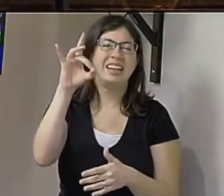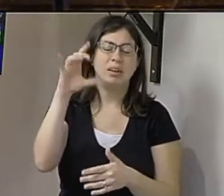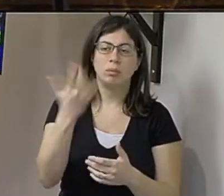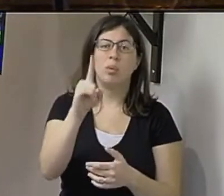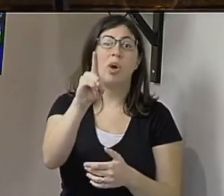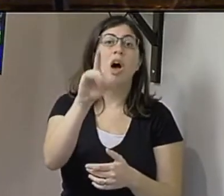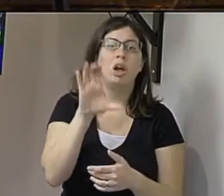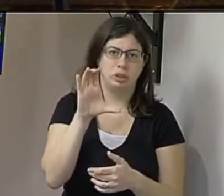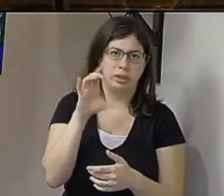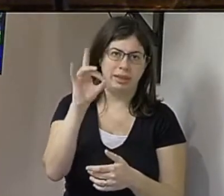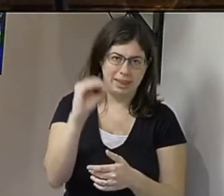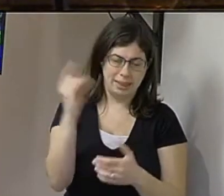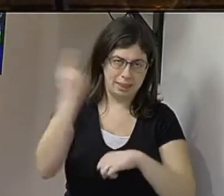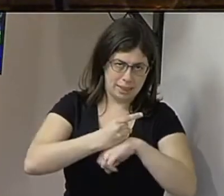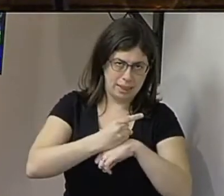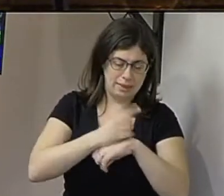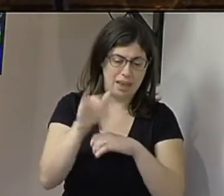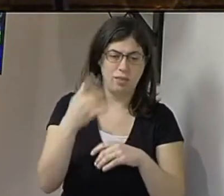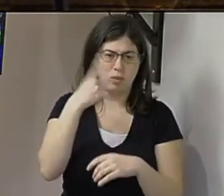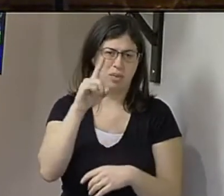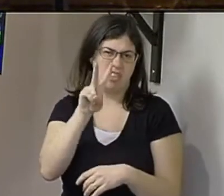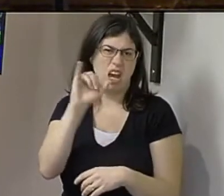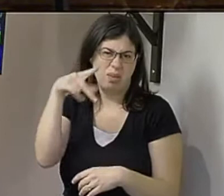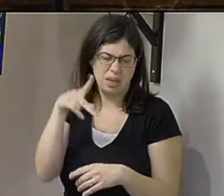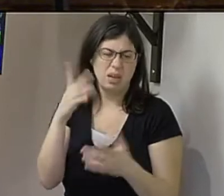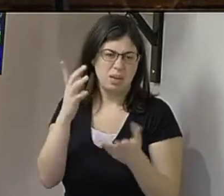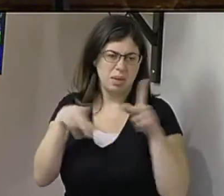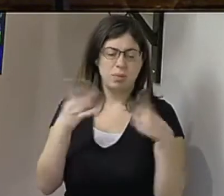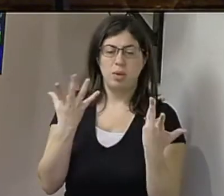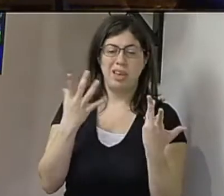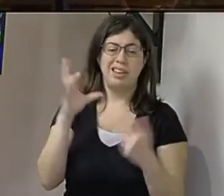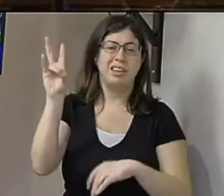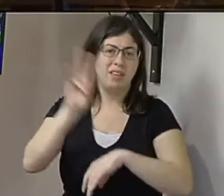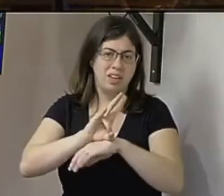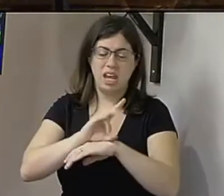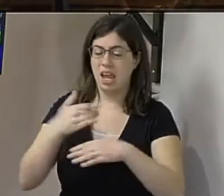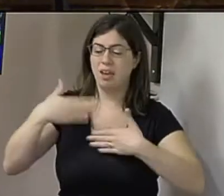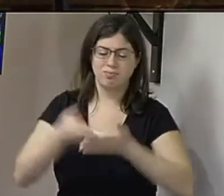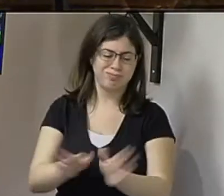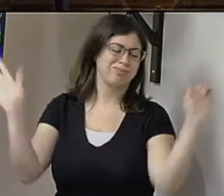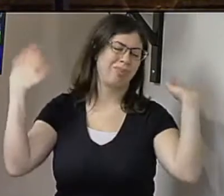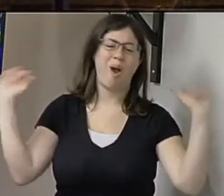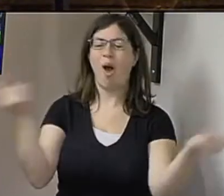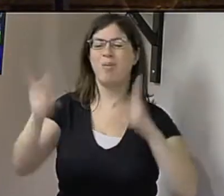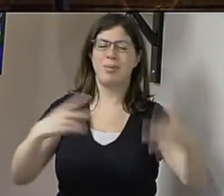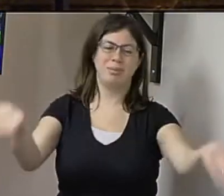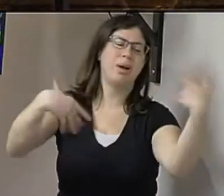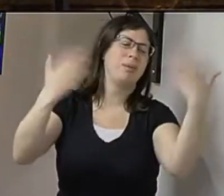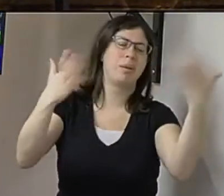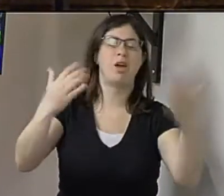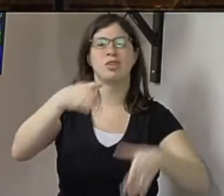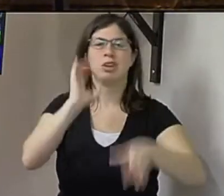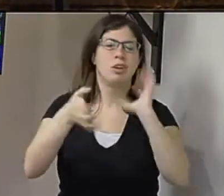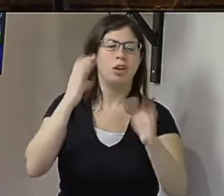of his VIPs, the special people that are in his court. And there's a 7-day party where he literally just throws the door open and says, everybody get on in here, and everybody can